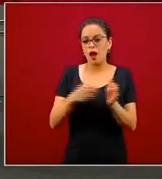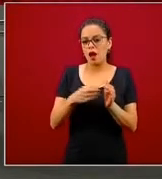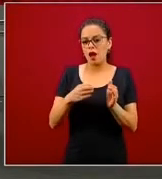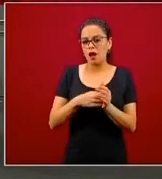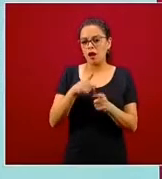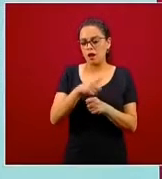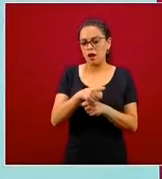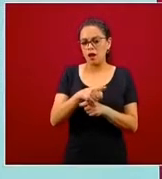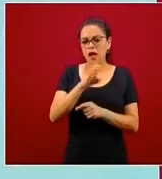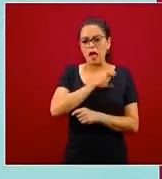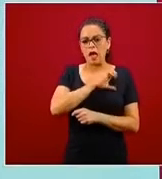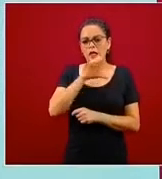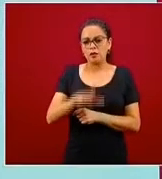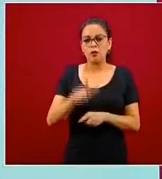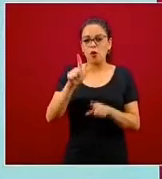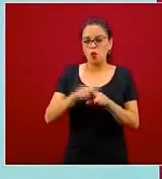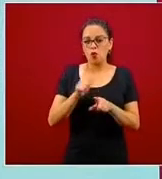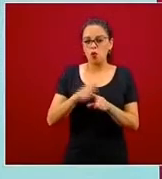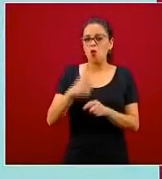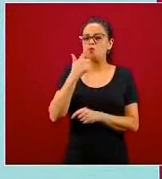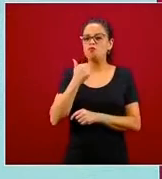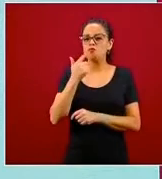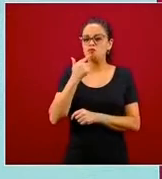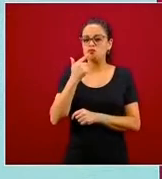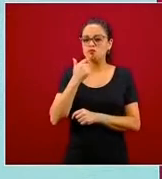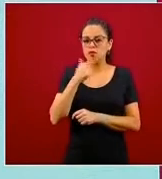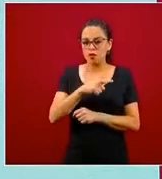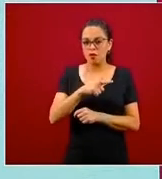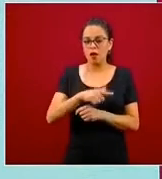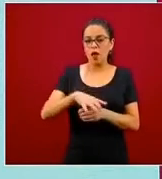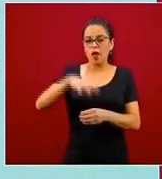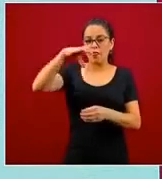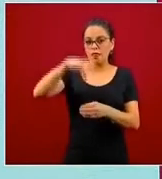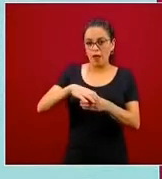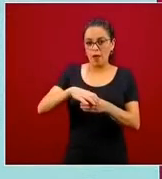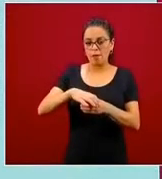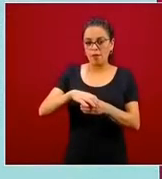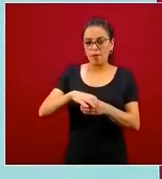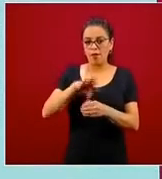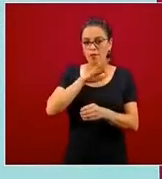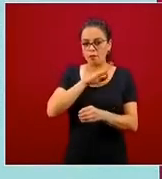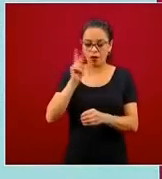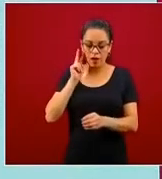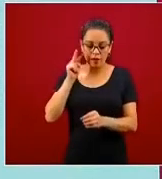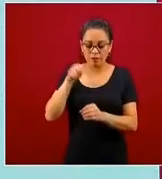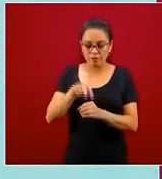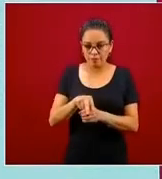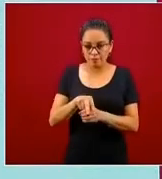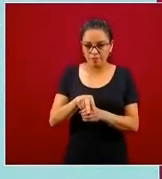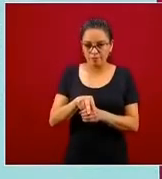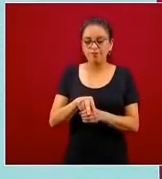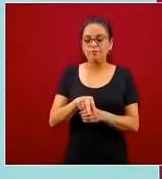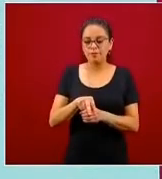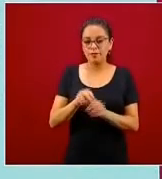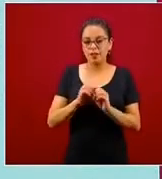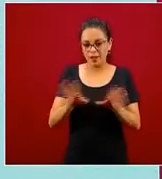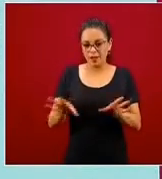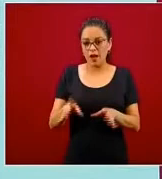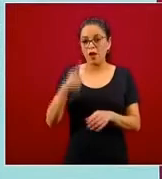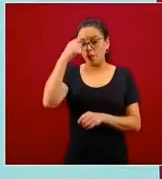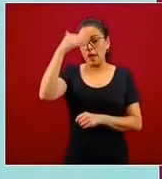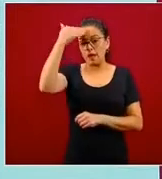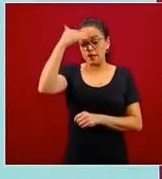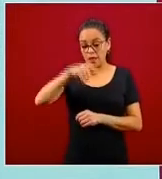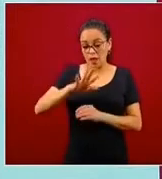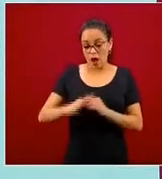casi types siempre son of de este boxes, color, these are rojas con specialized. They're la usually cobertura always transparente red and a they fin de have a poder ver transparent o top so apreciar si la that caja se people encuentra can llena.